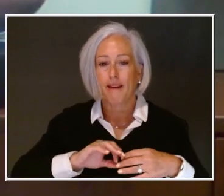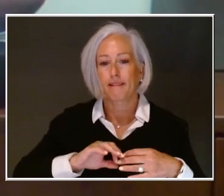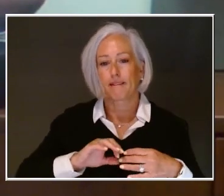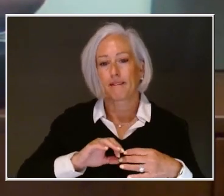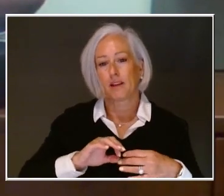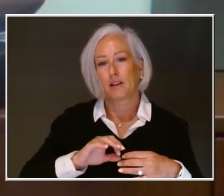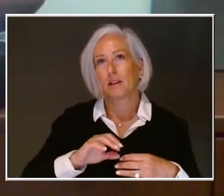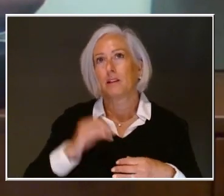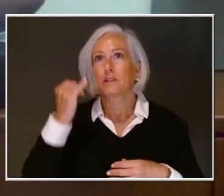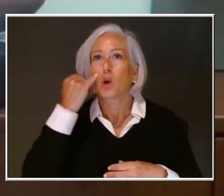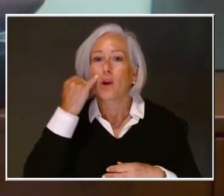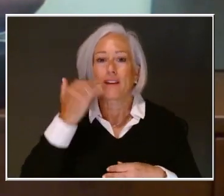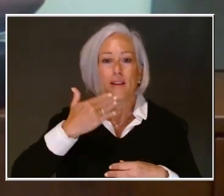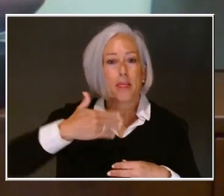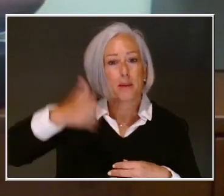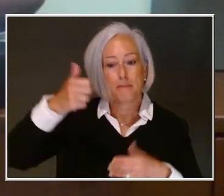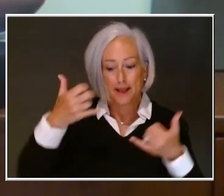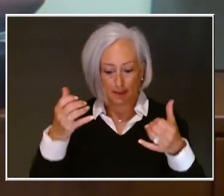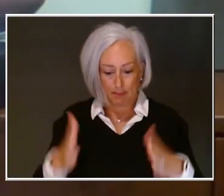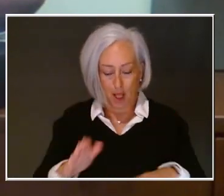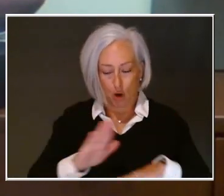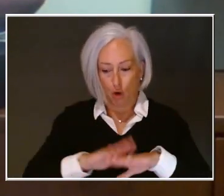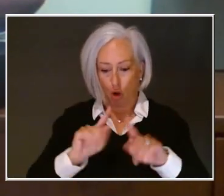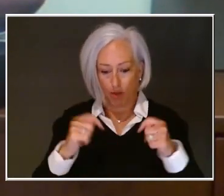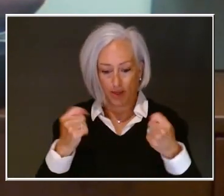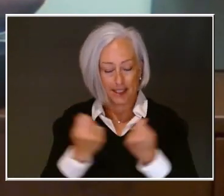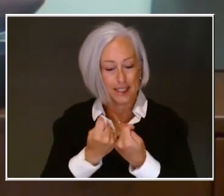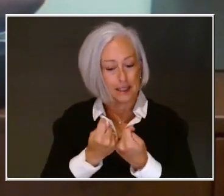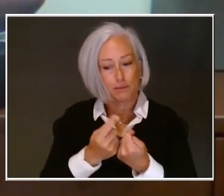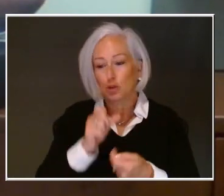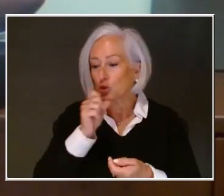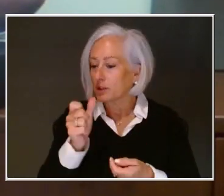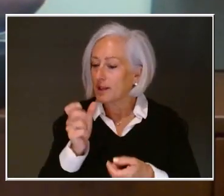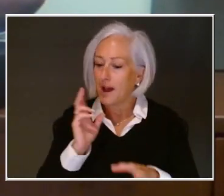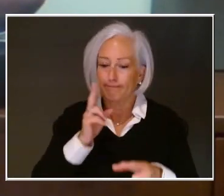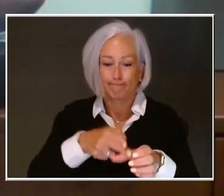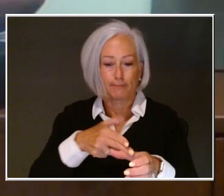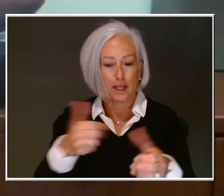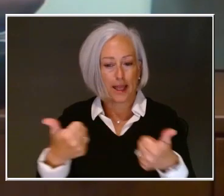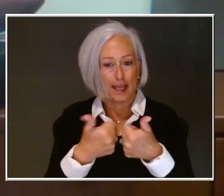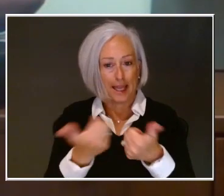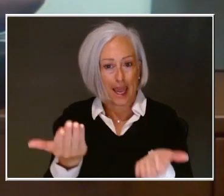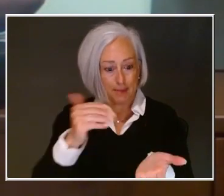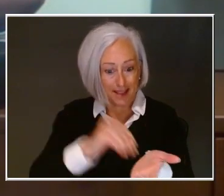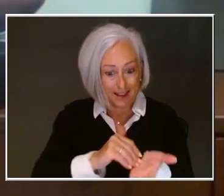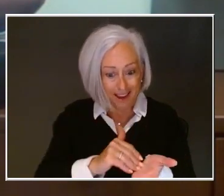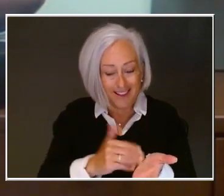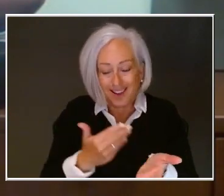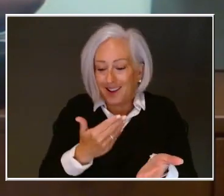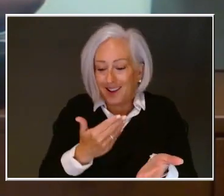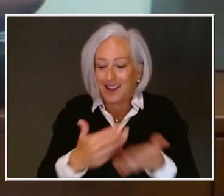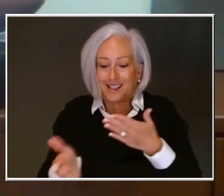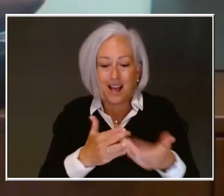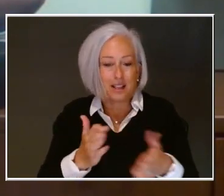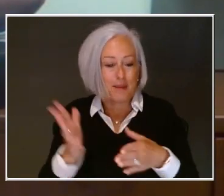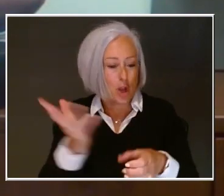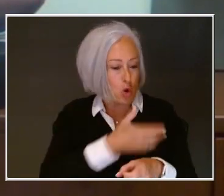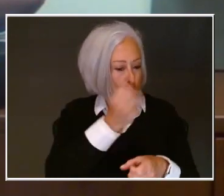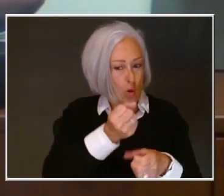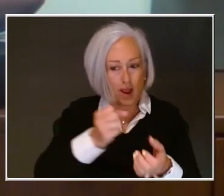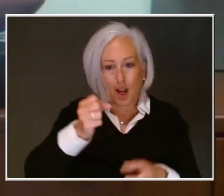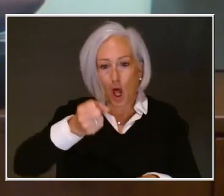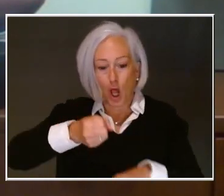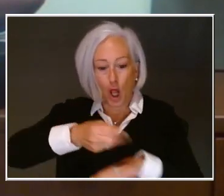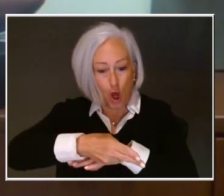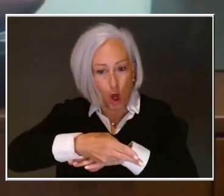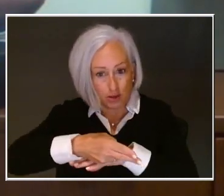instance, really shouldn't go back out there, and it may mean the difference between a perceived win or loss. That we know confidently and have the